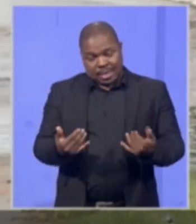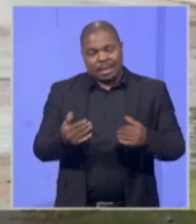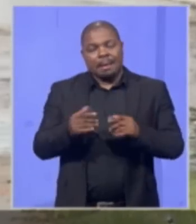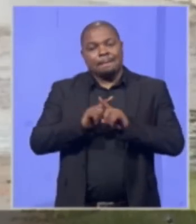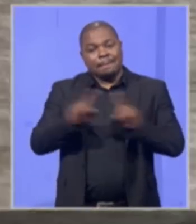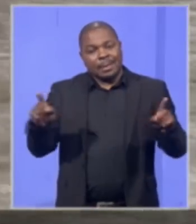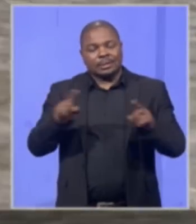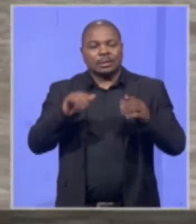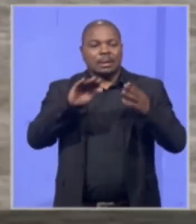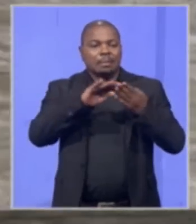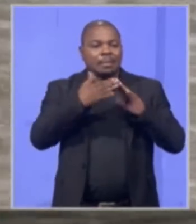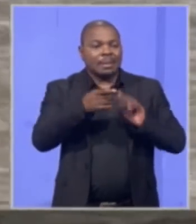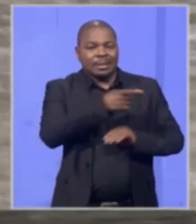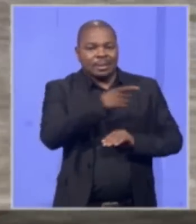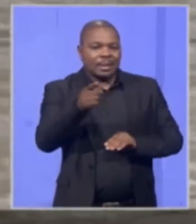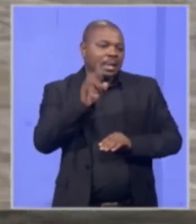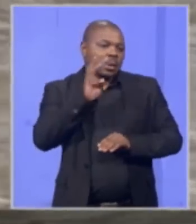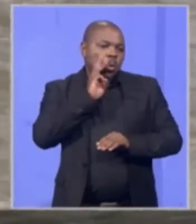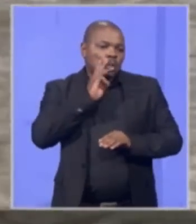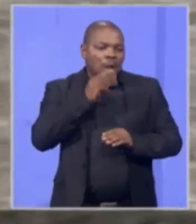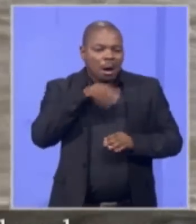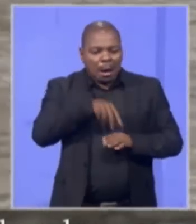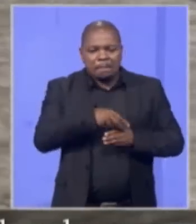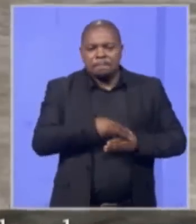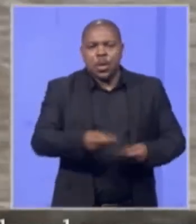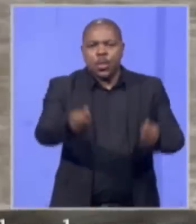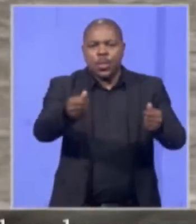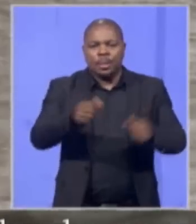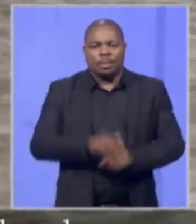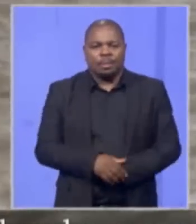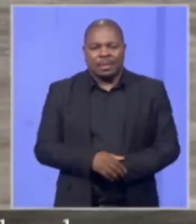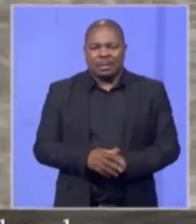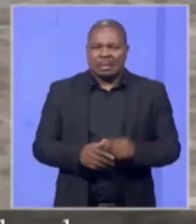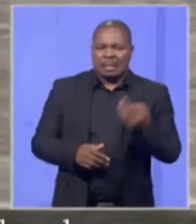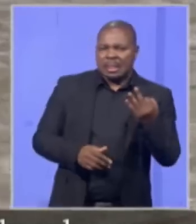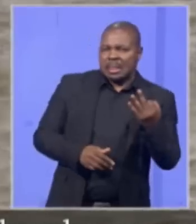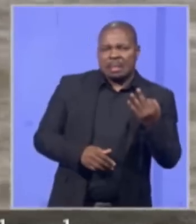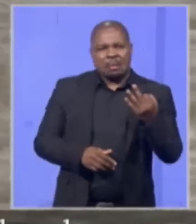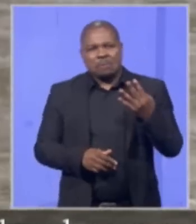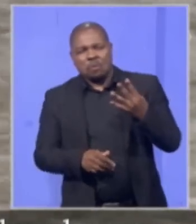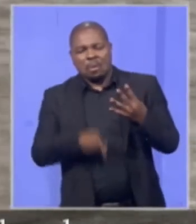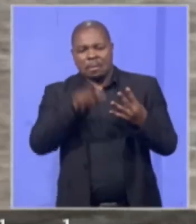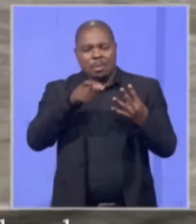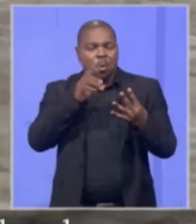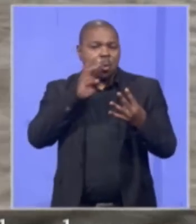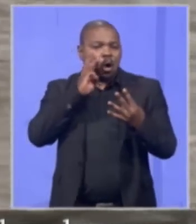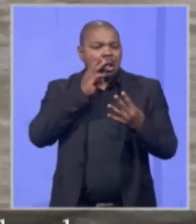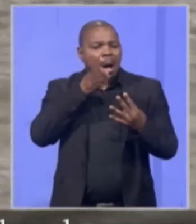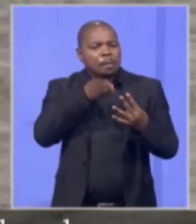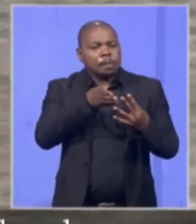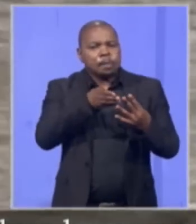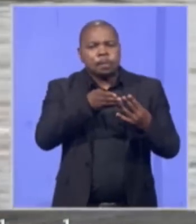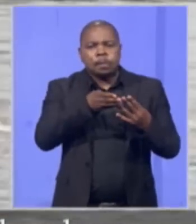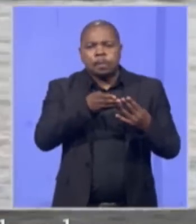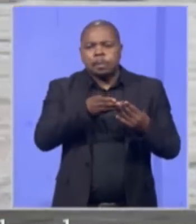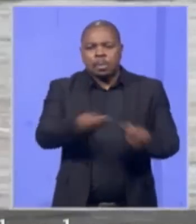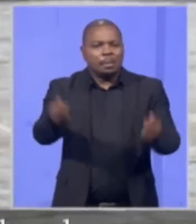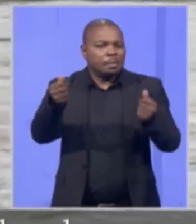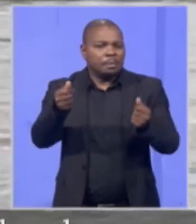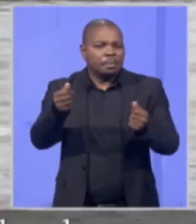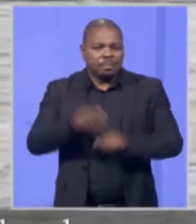Bangwe ba baagi ba gogotswe ke metsi. About 3 people or 4 people that were in the water and then they